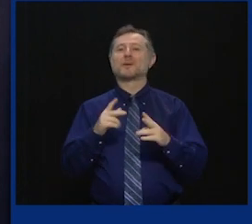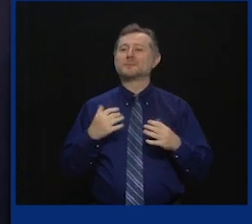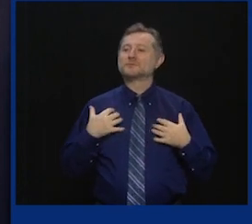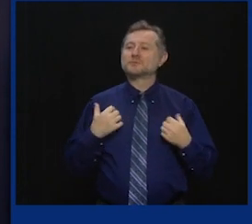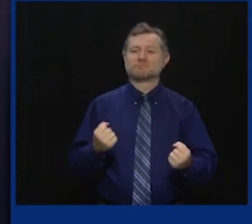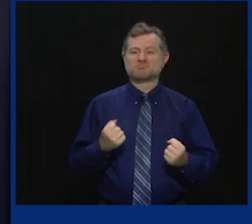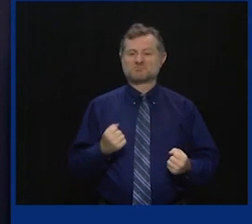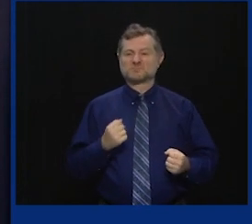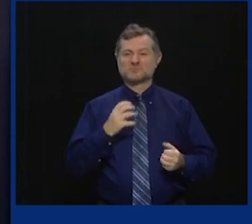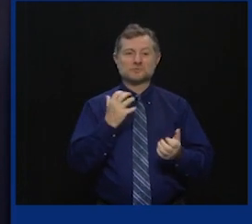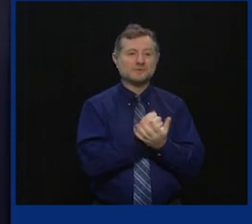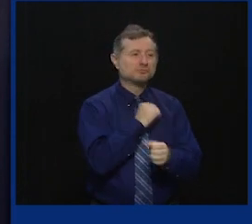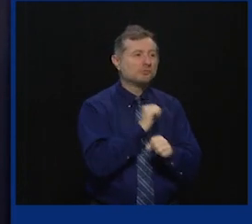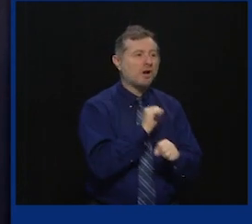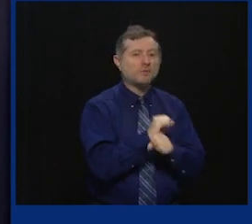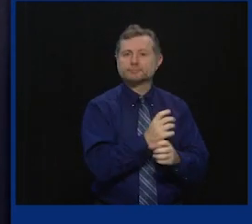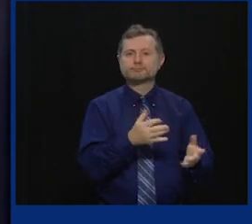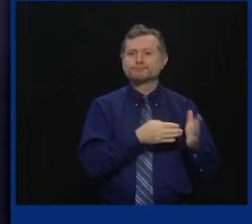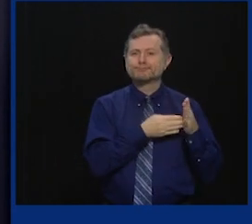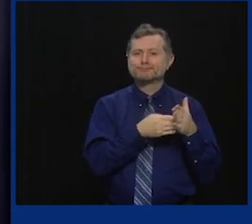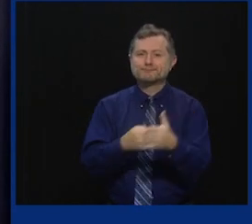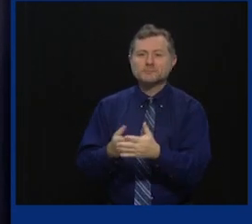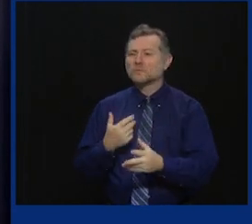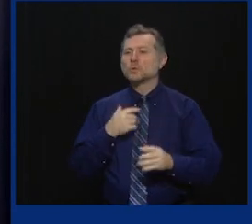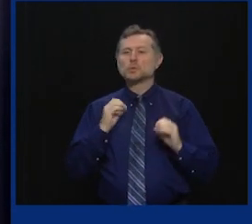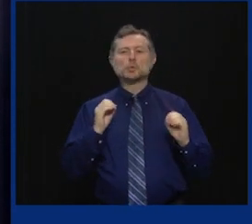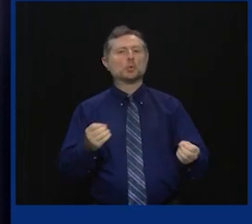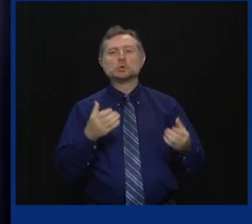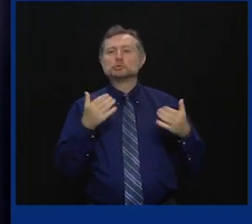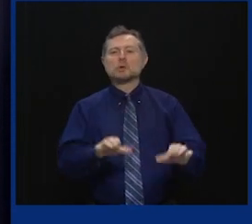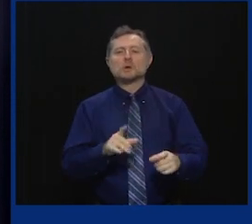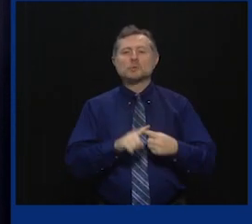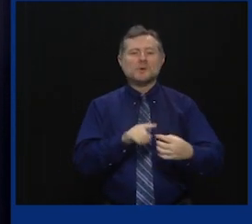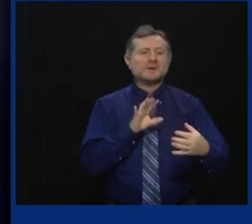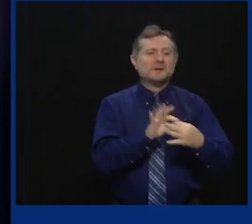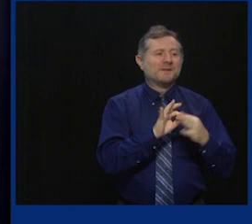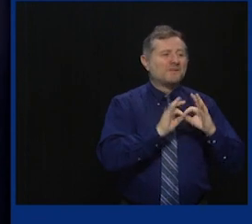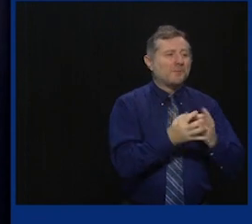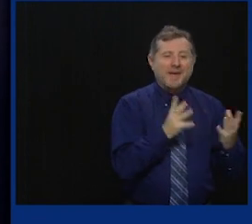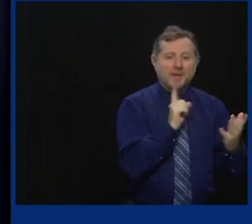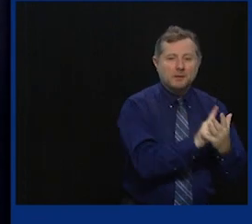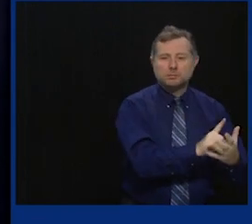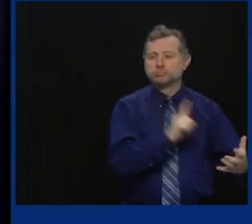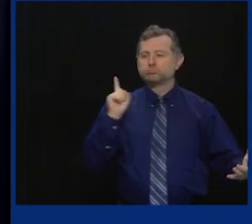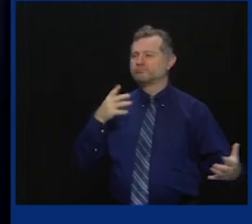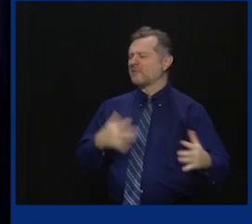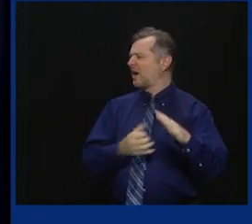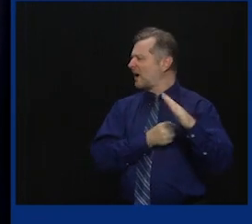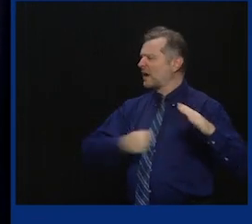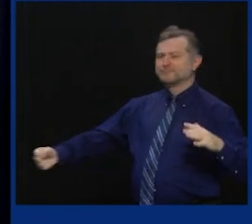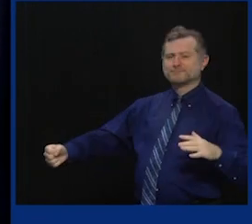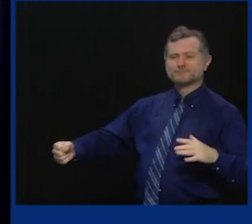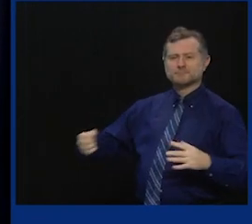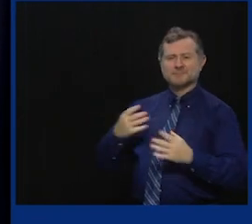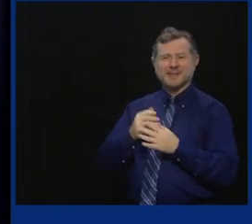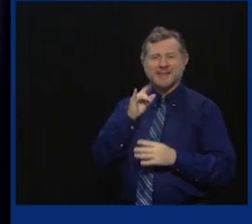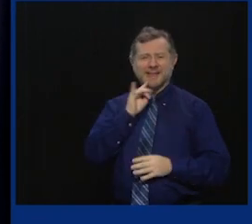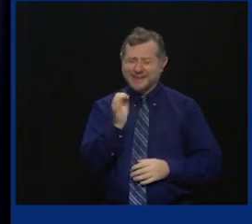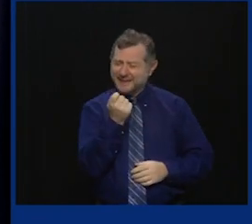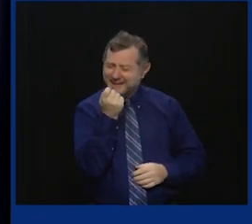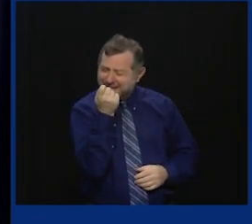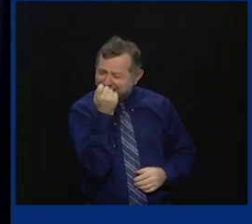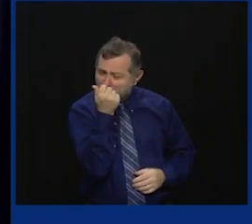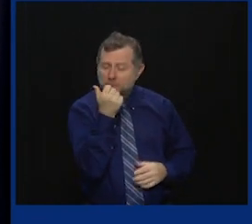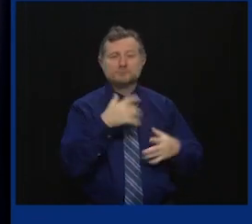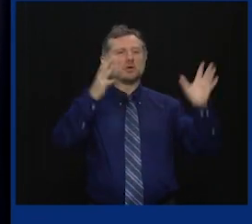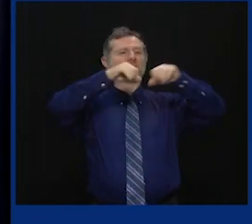chance of getting reunited with their families. They are back because of a technical violation. And we have far too many. 65% of the people